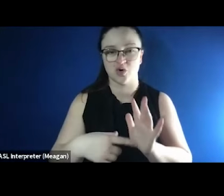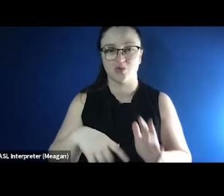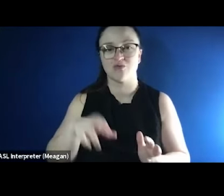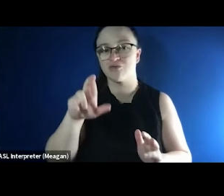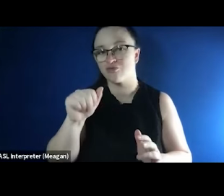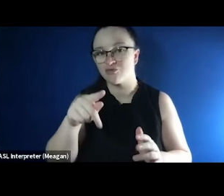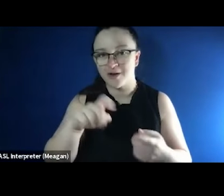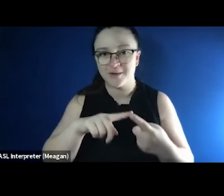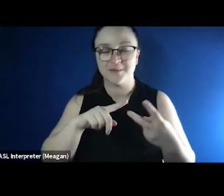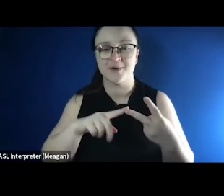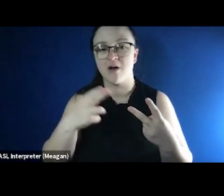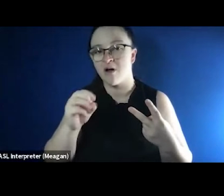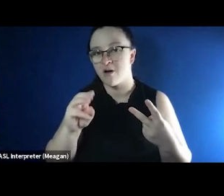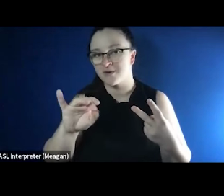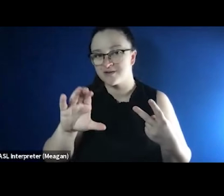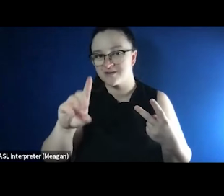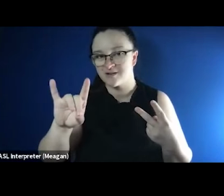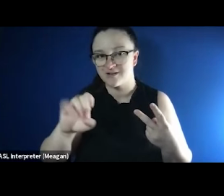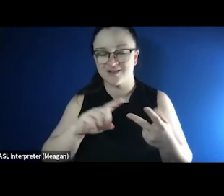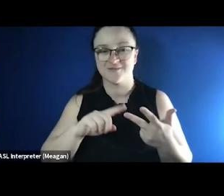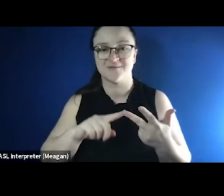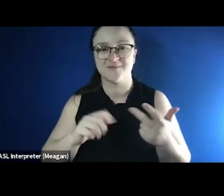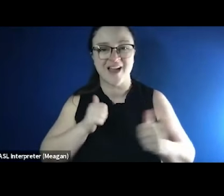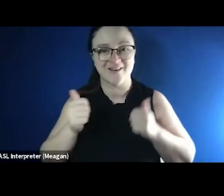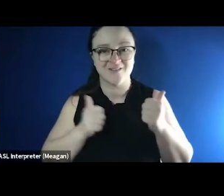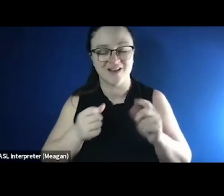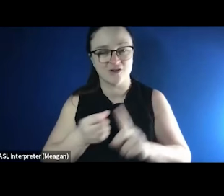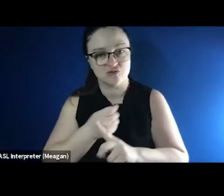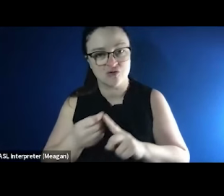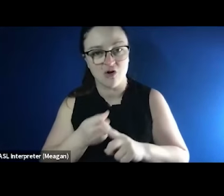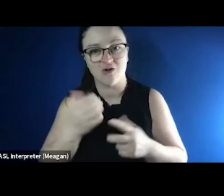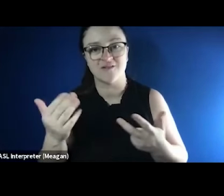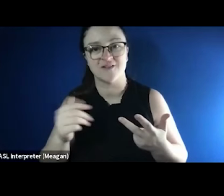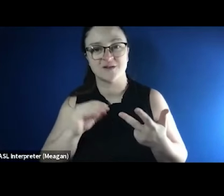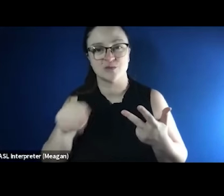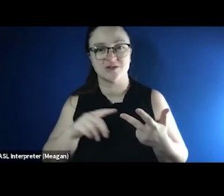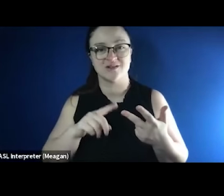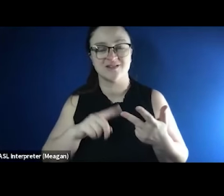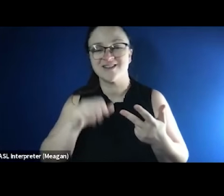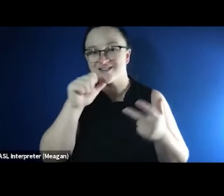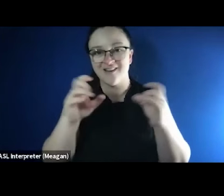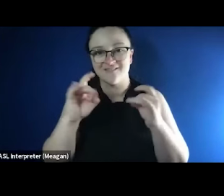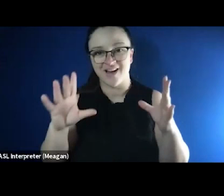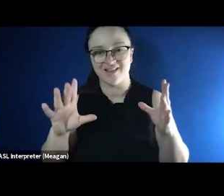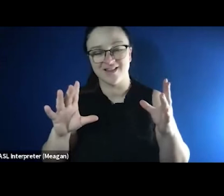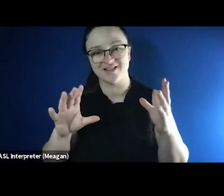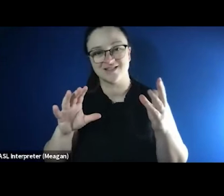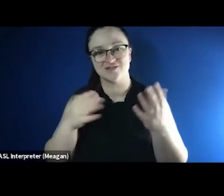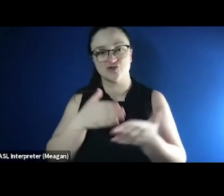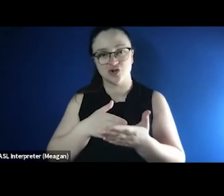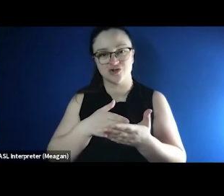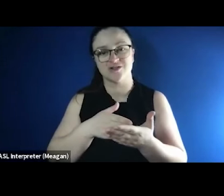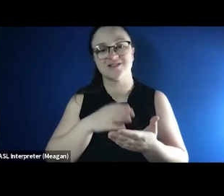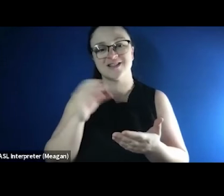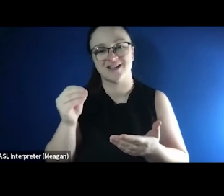at 27%, aggravated assault at 15%, as well as nonviolent offenses and technical charges at about